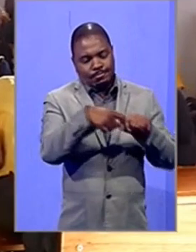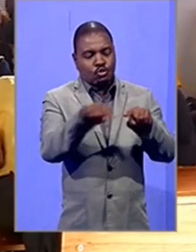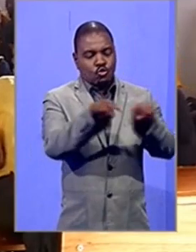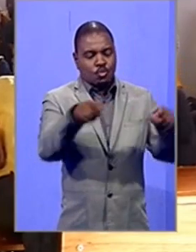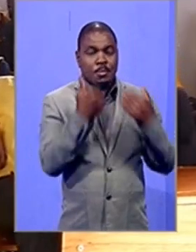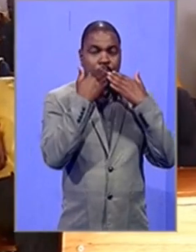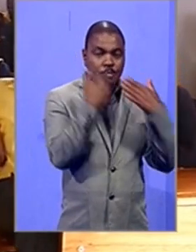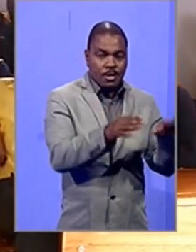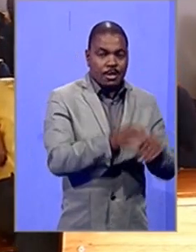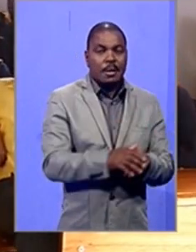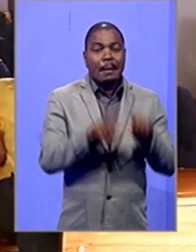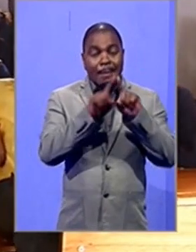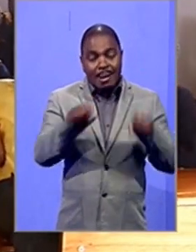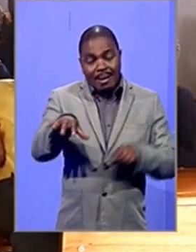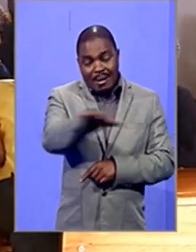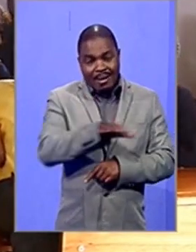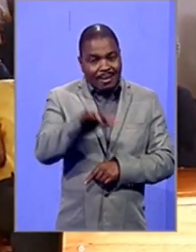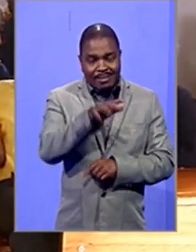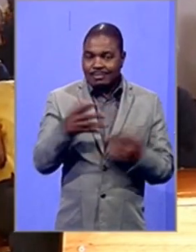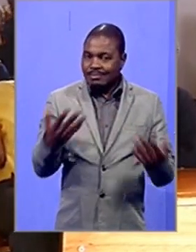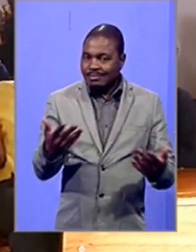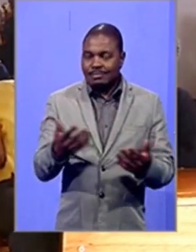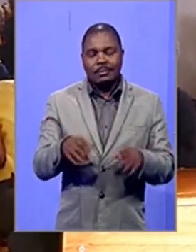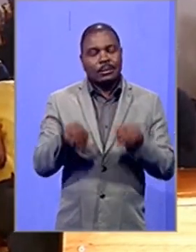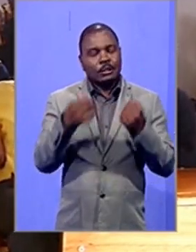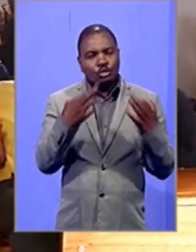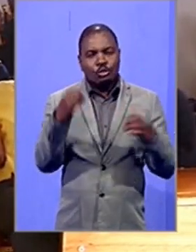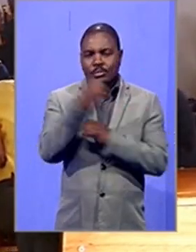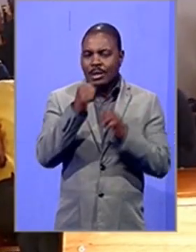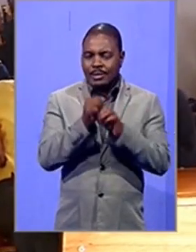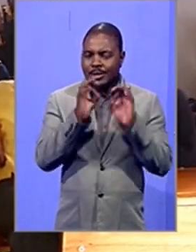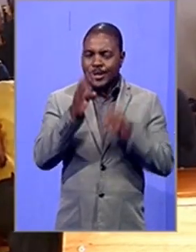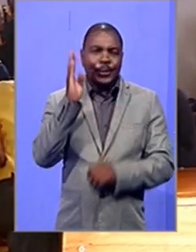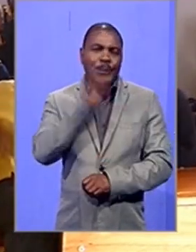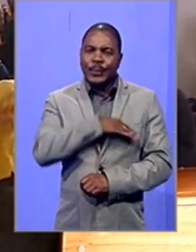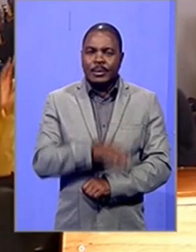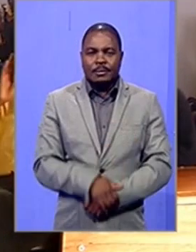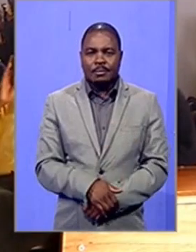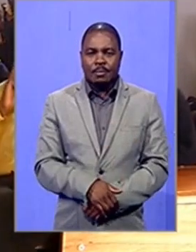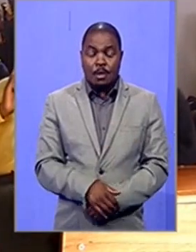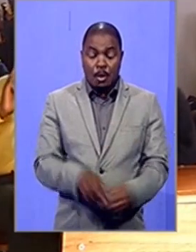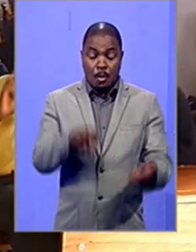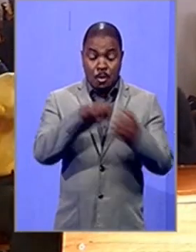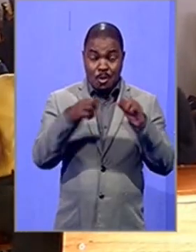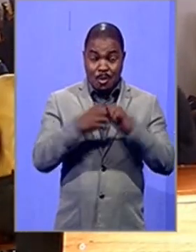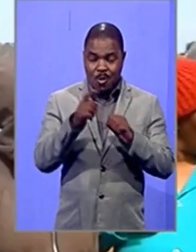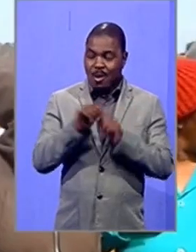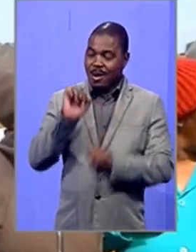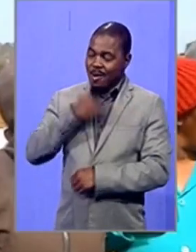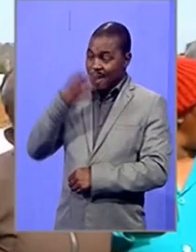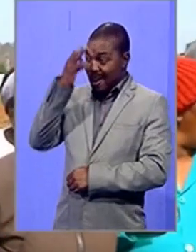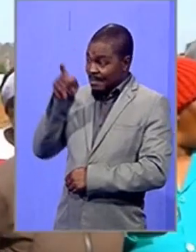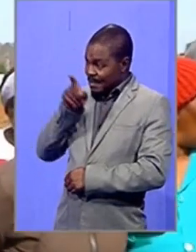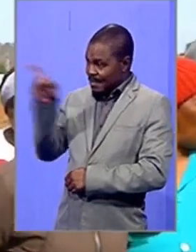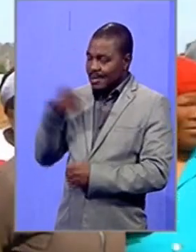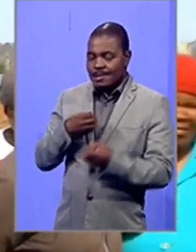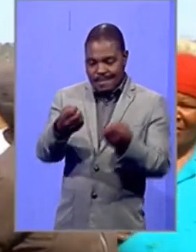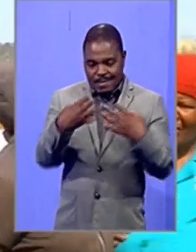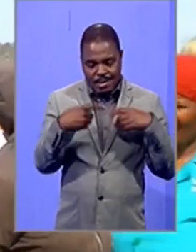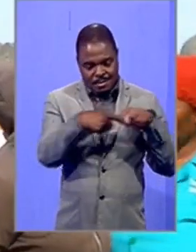ge go le bjalo lefelo le ga sešo le ba le mananeo go parara. Bothata ba rena ke gore government ya rena e disitse di-container